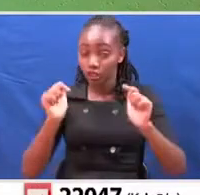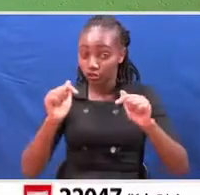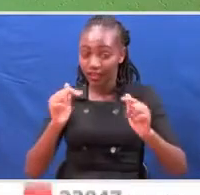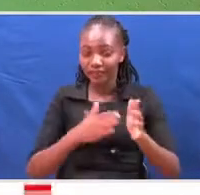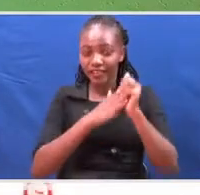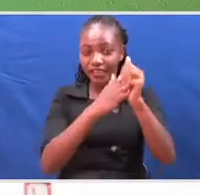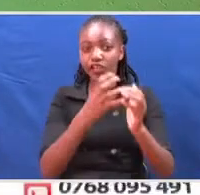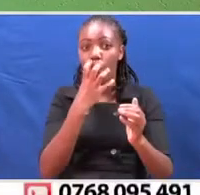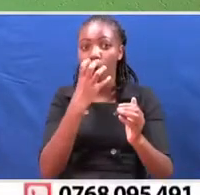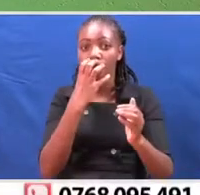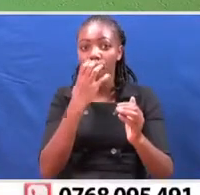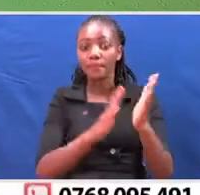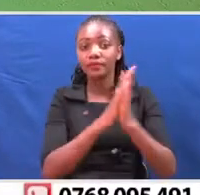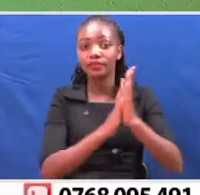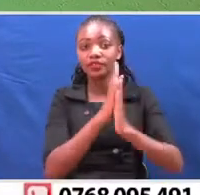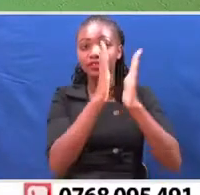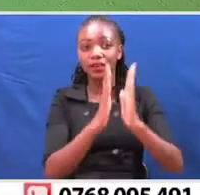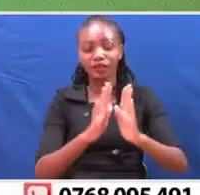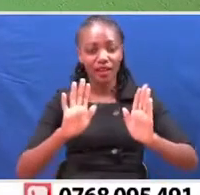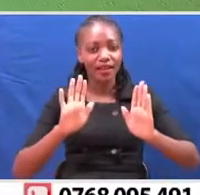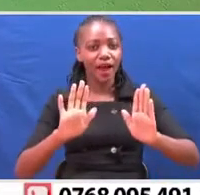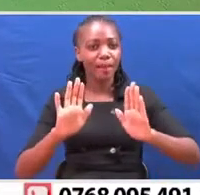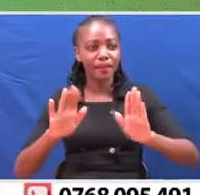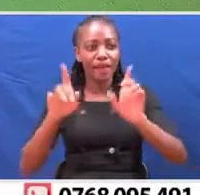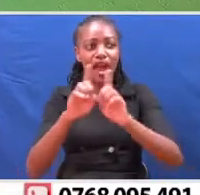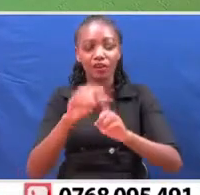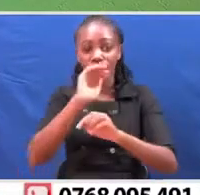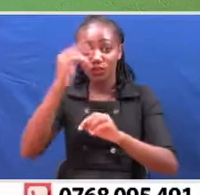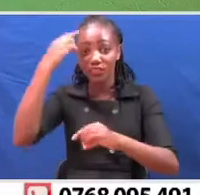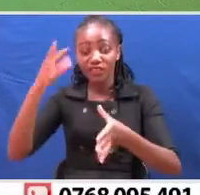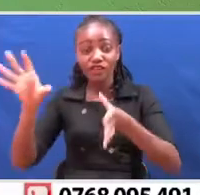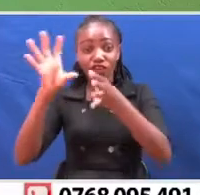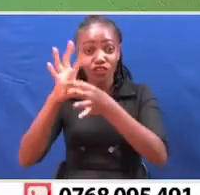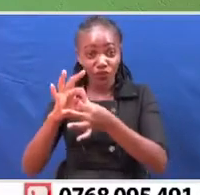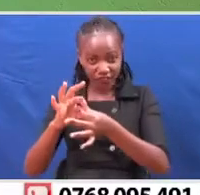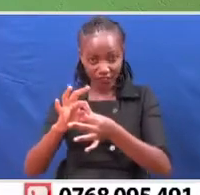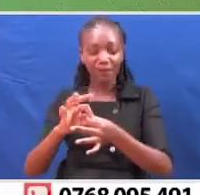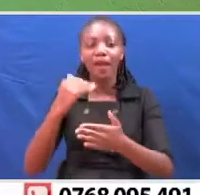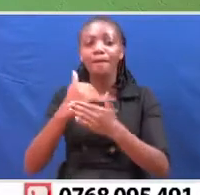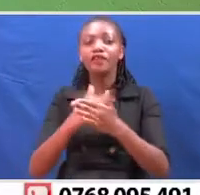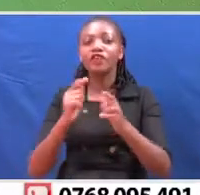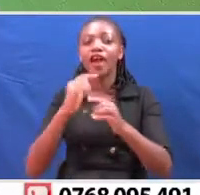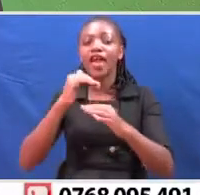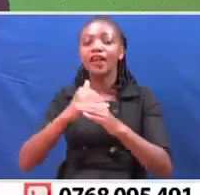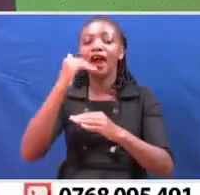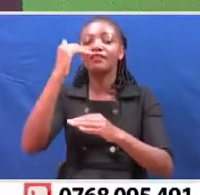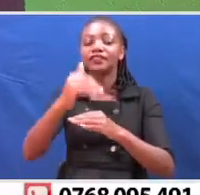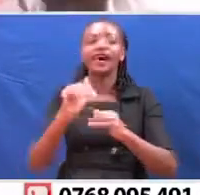the ODM candidate Omar Boga's campaign, calling for unity before and after the